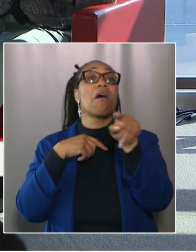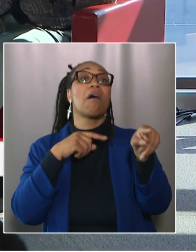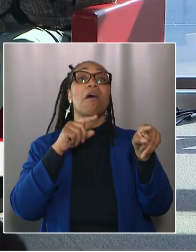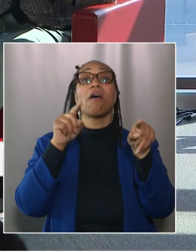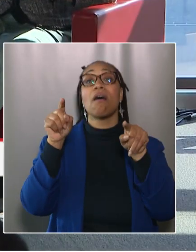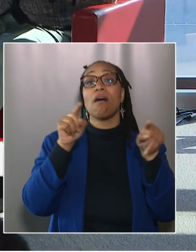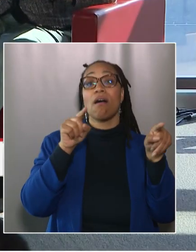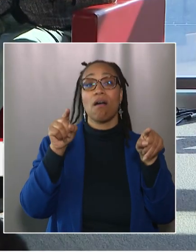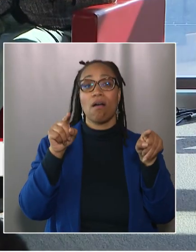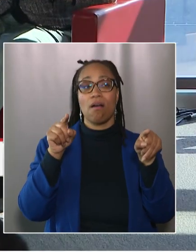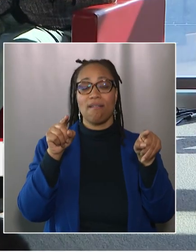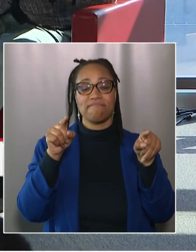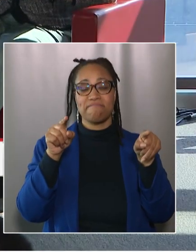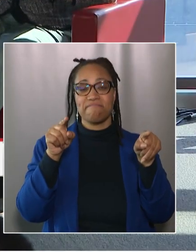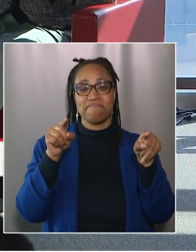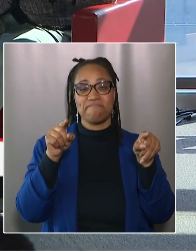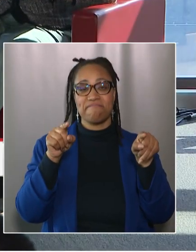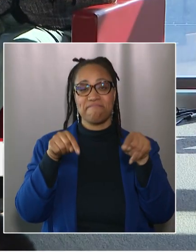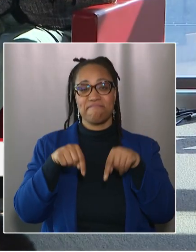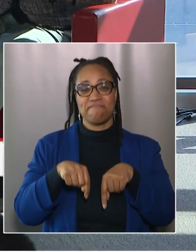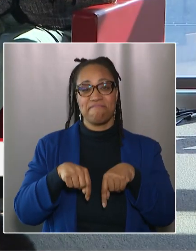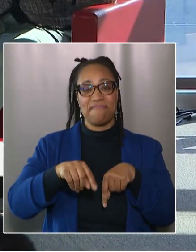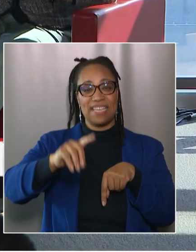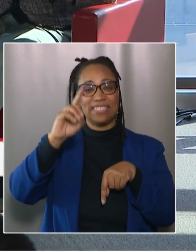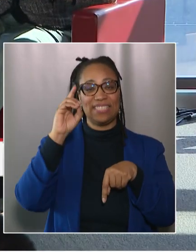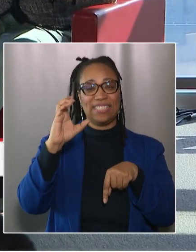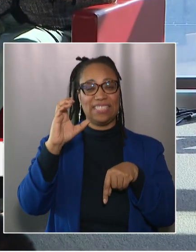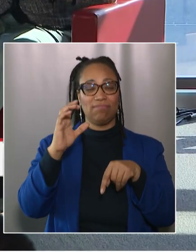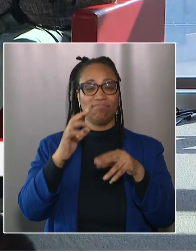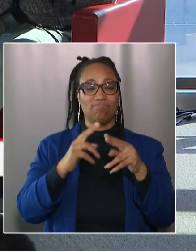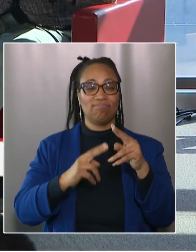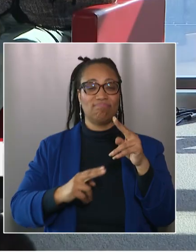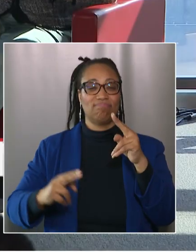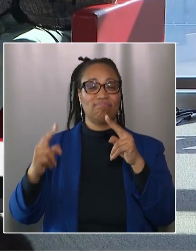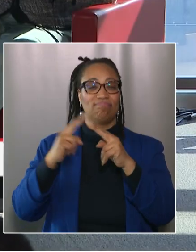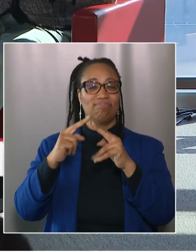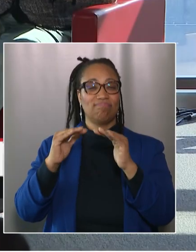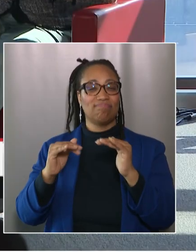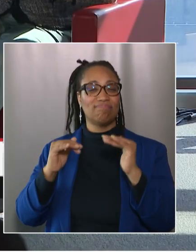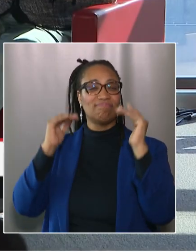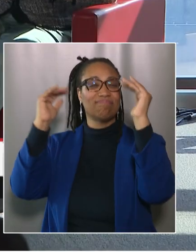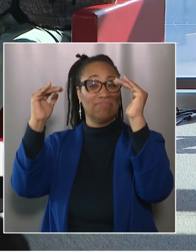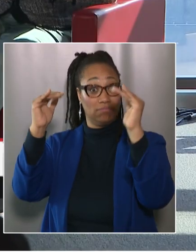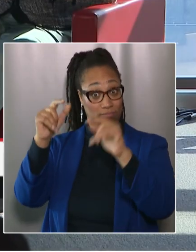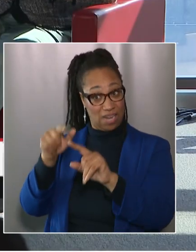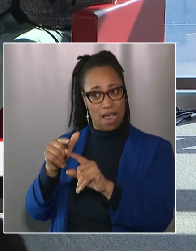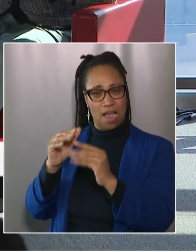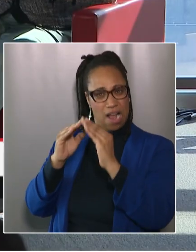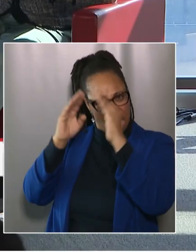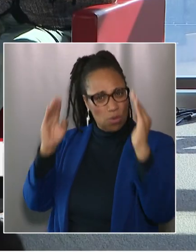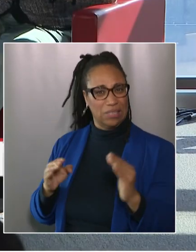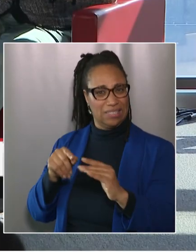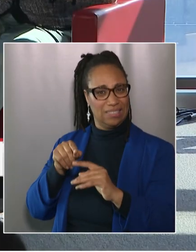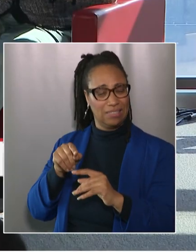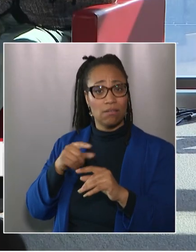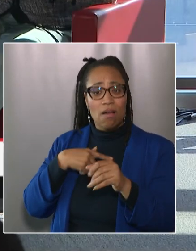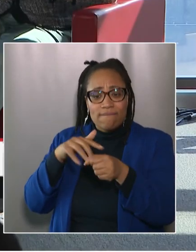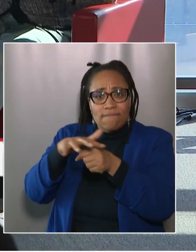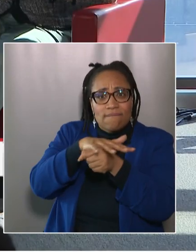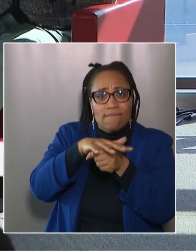been. And when I think about that, it's not just big places, Navy Yard, Wharf, but it's